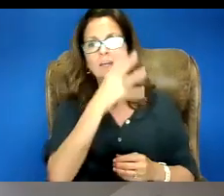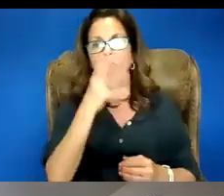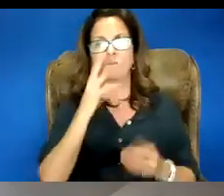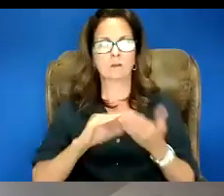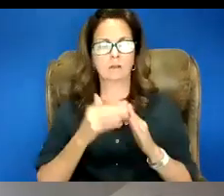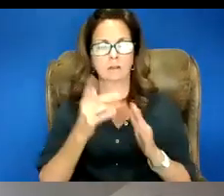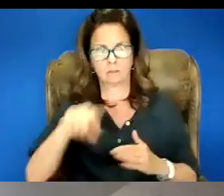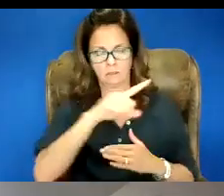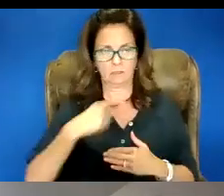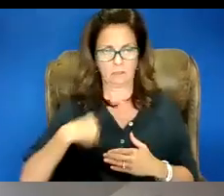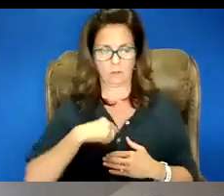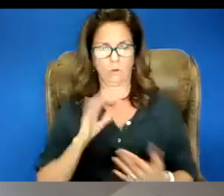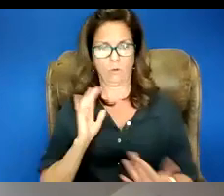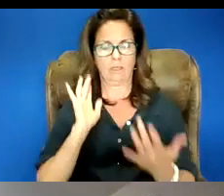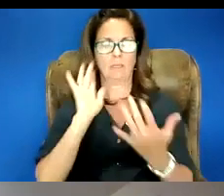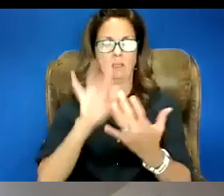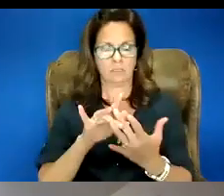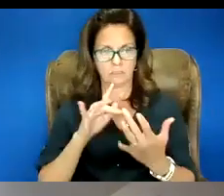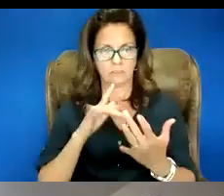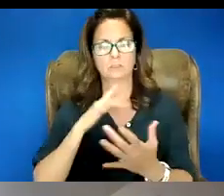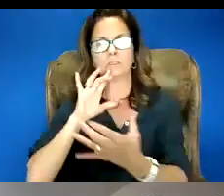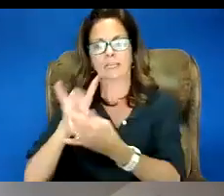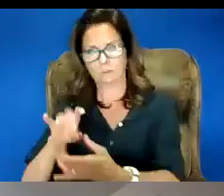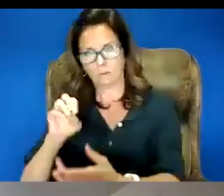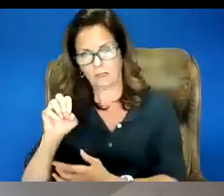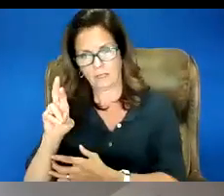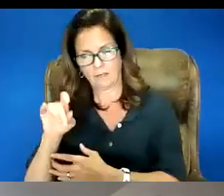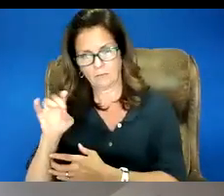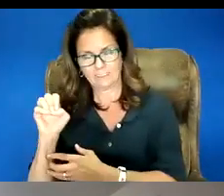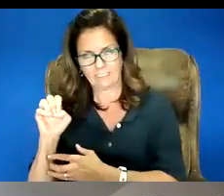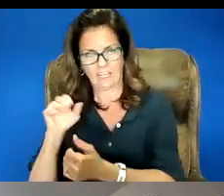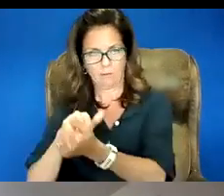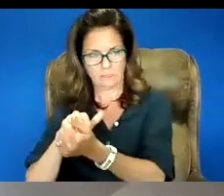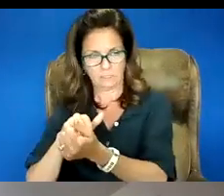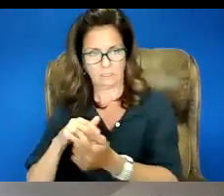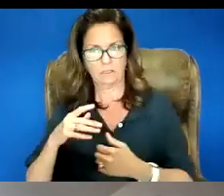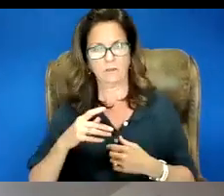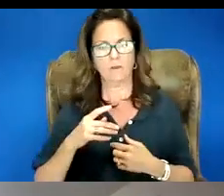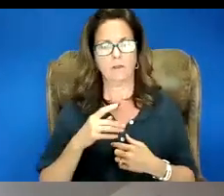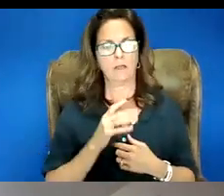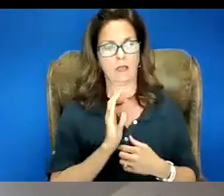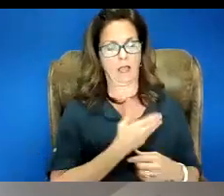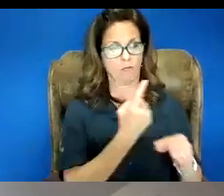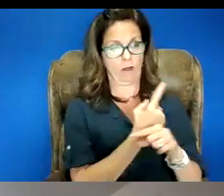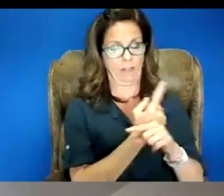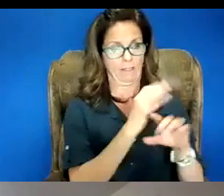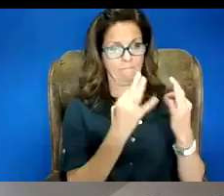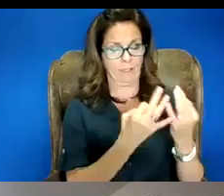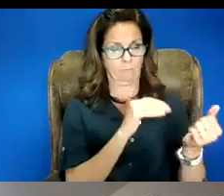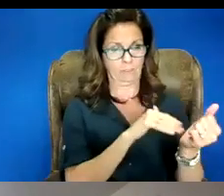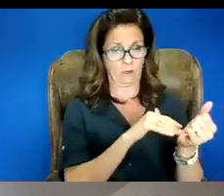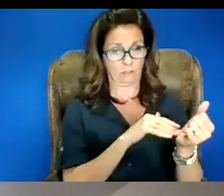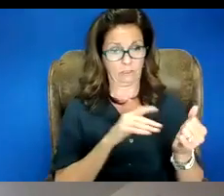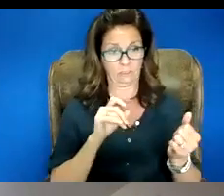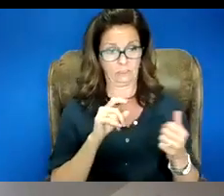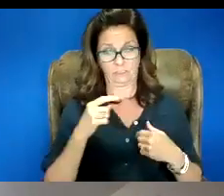be set up with an Everside physician, do we have to replace the Everside with our regular family physician?